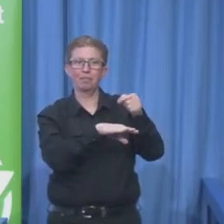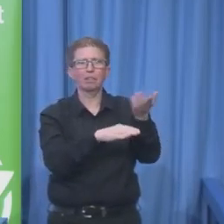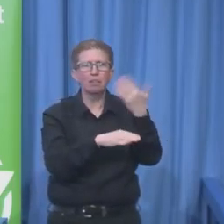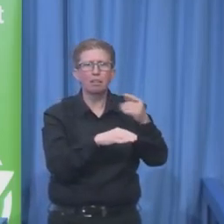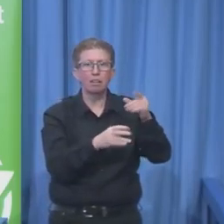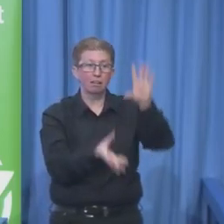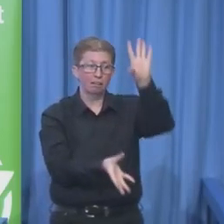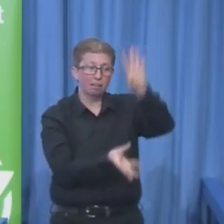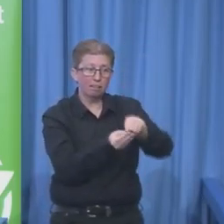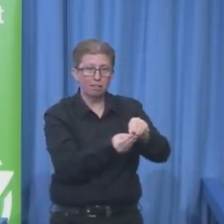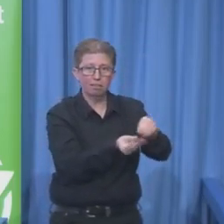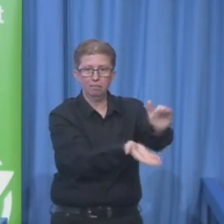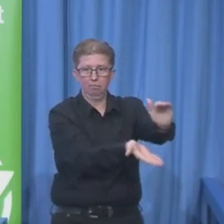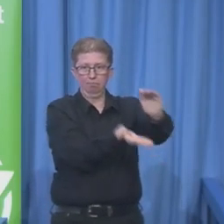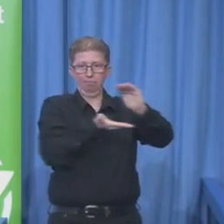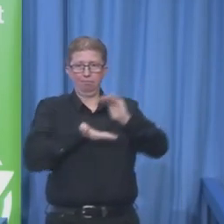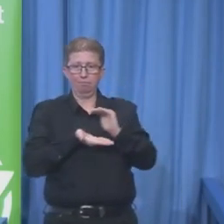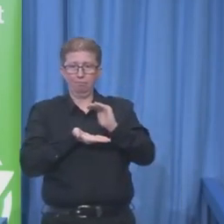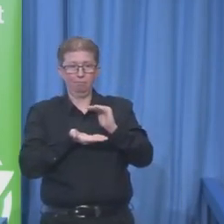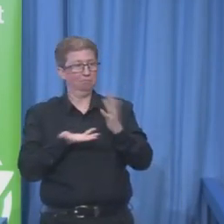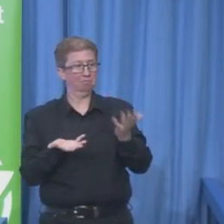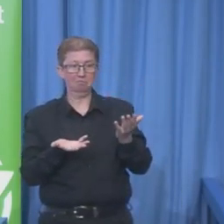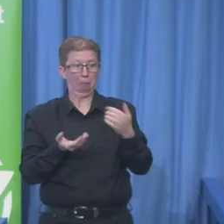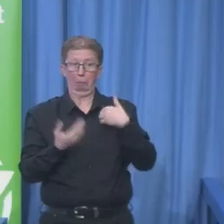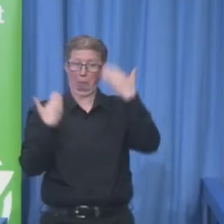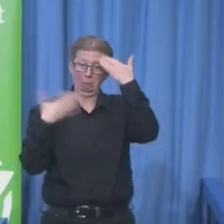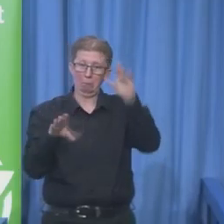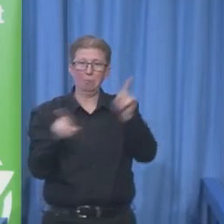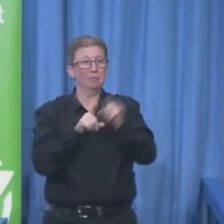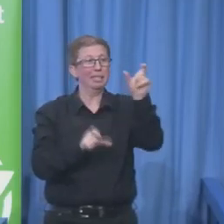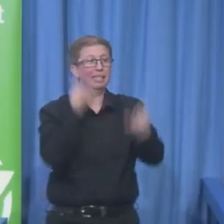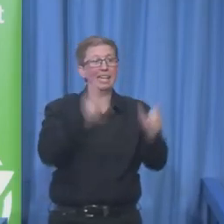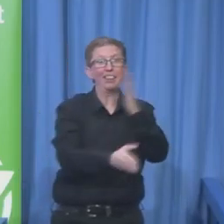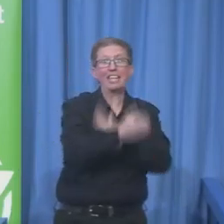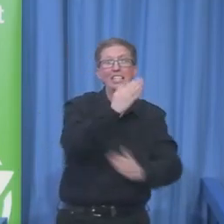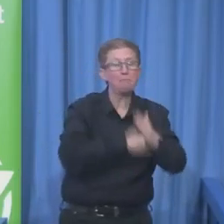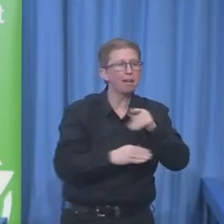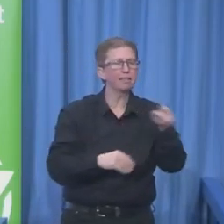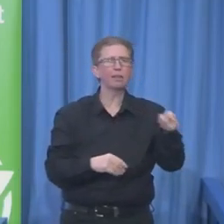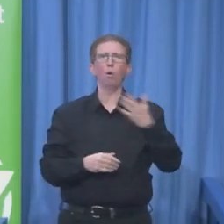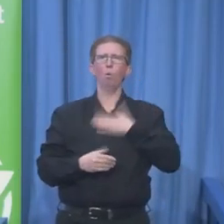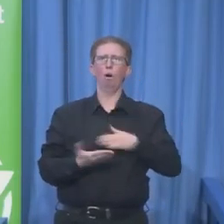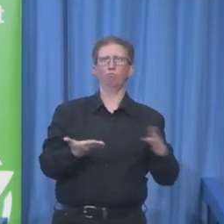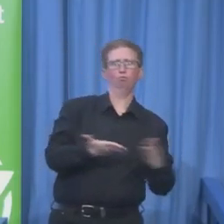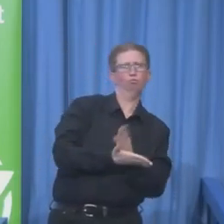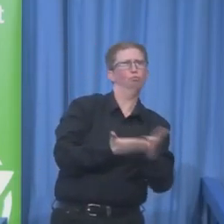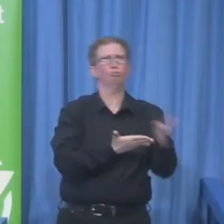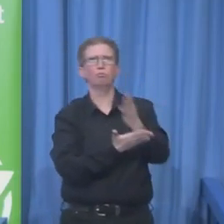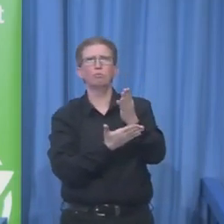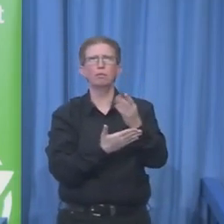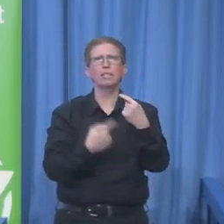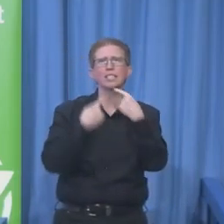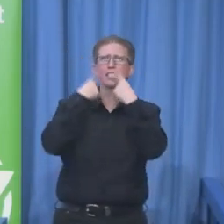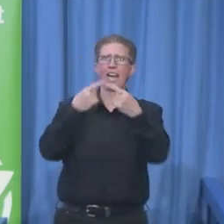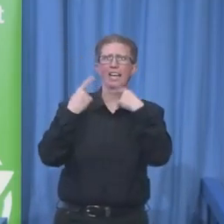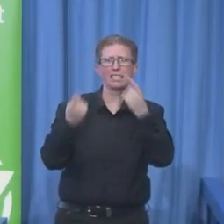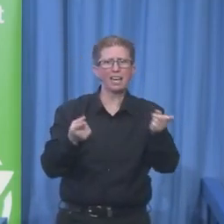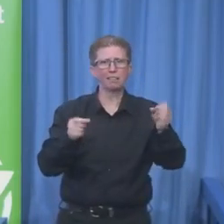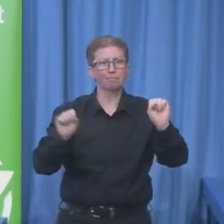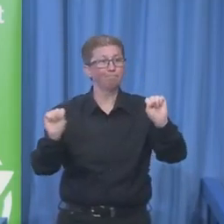Anyway, there are no trustful data available about the figures we have on